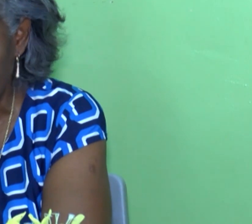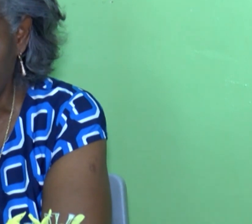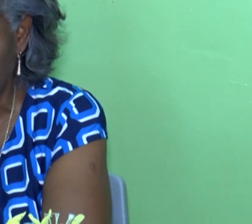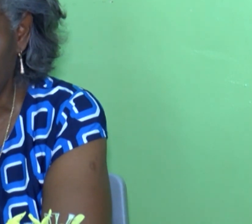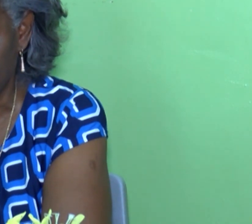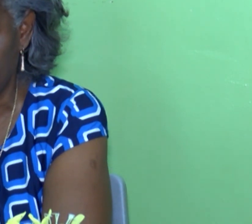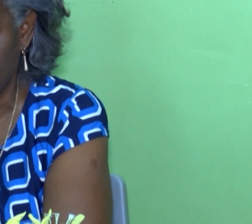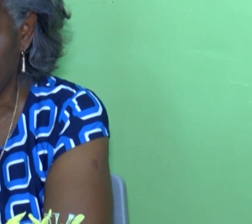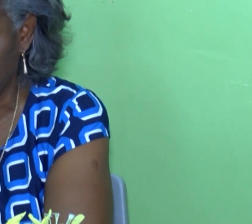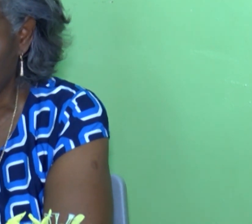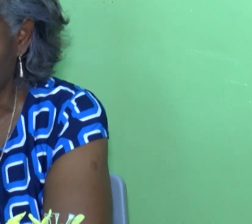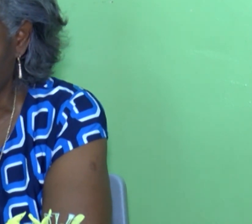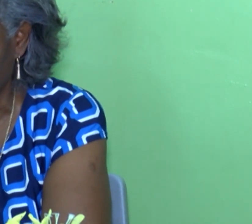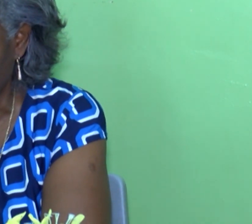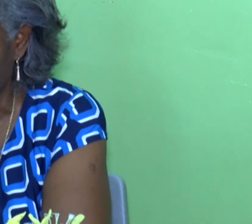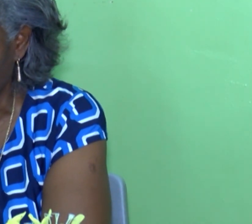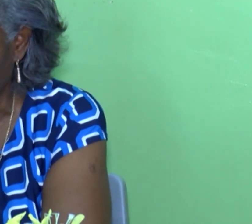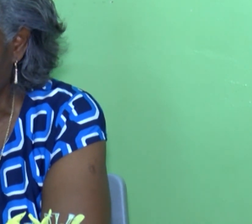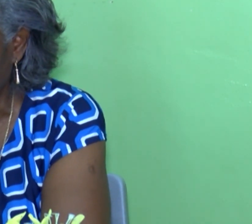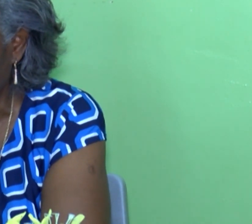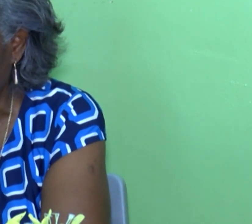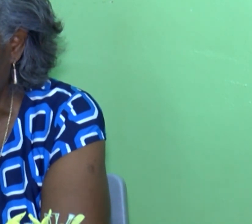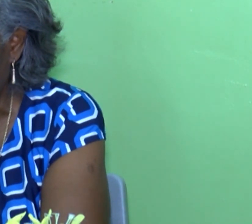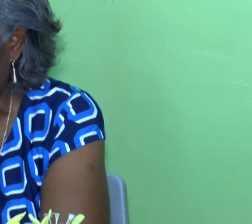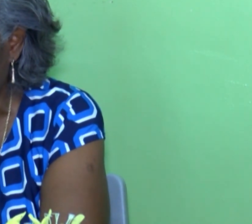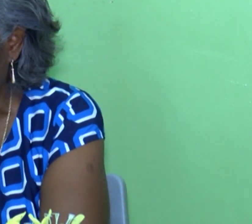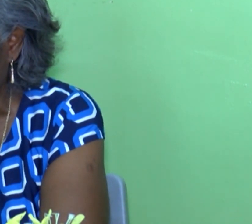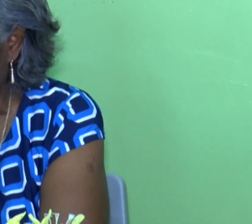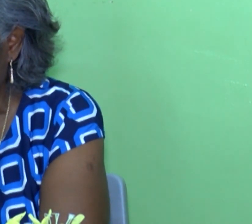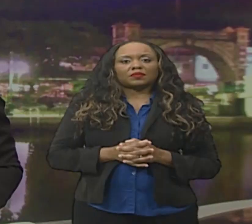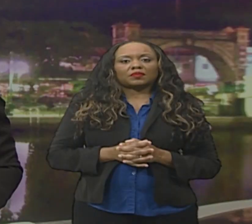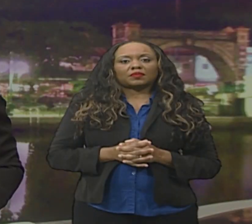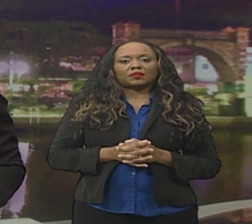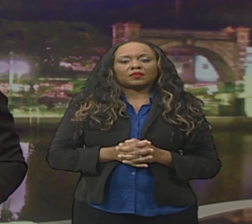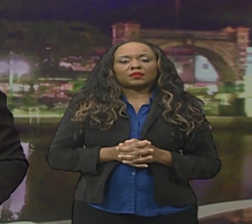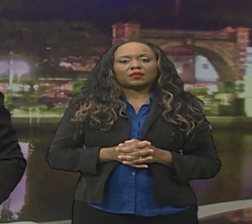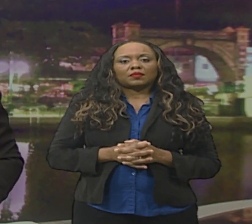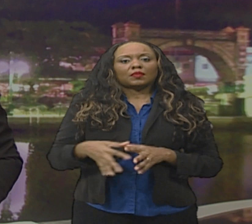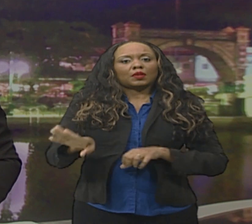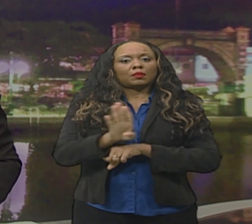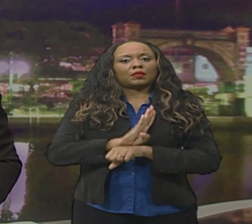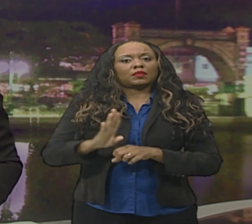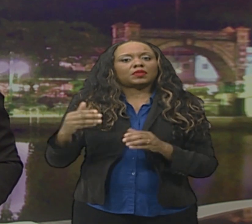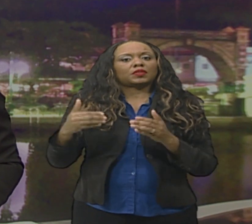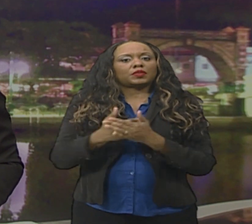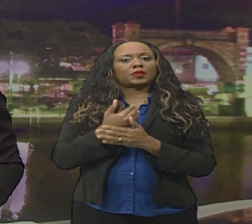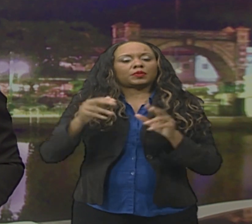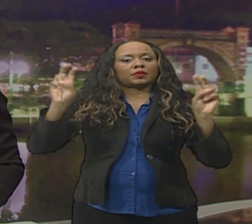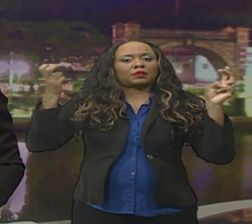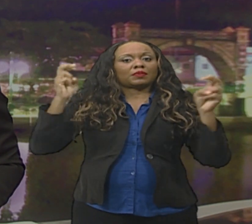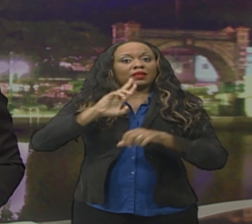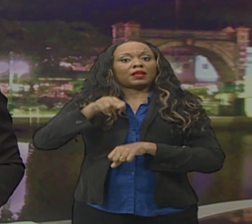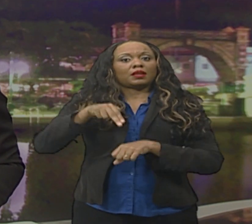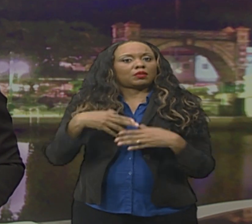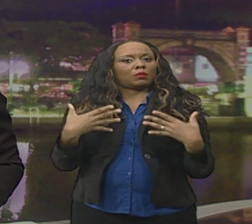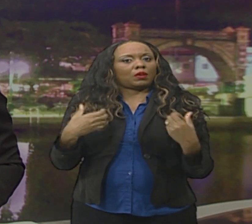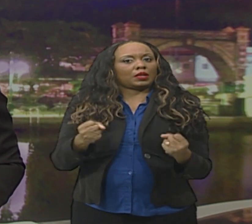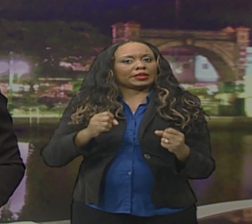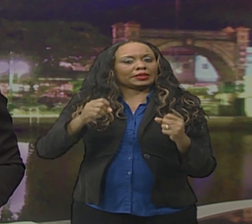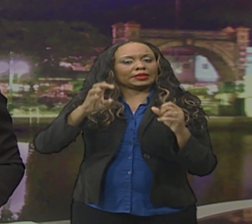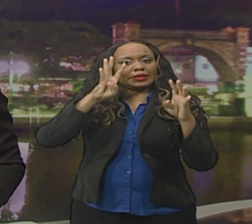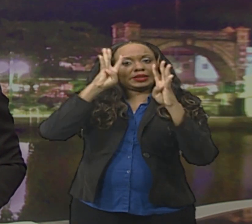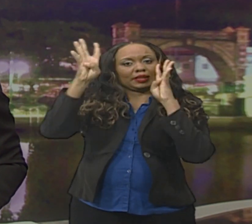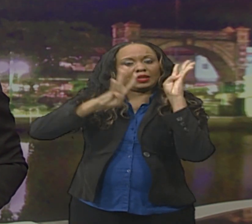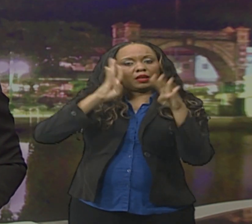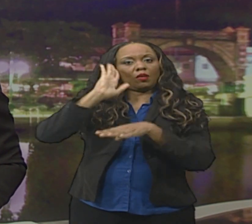officer acting, again, a nurse from the nursing complement. Barbados' new National Wellness Initiative will be launched